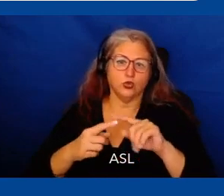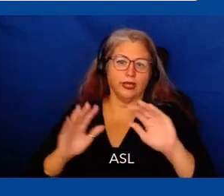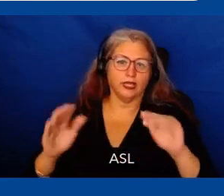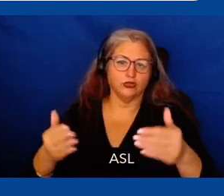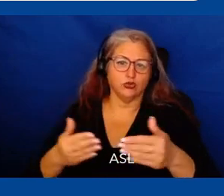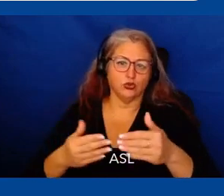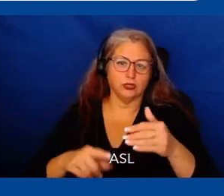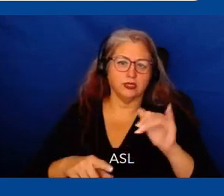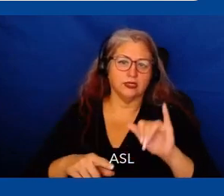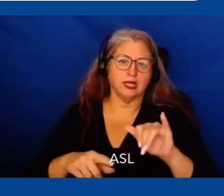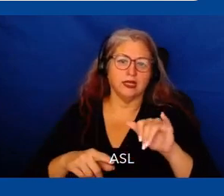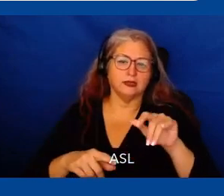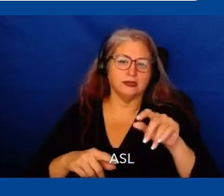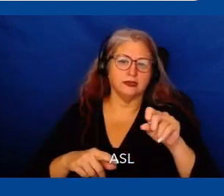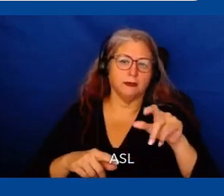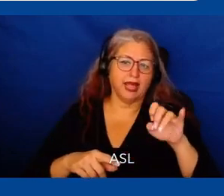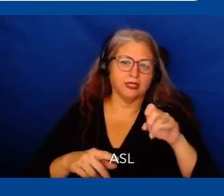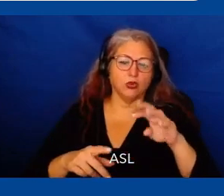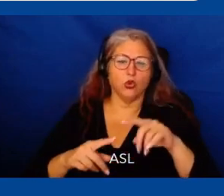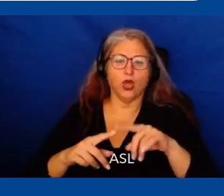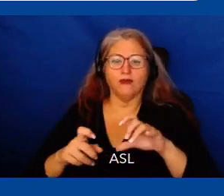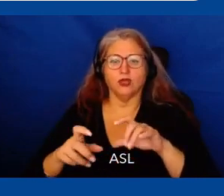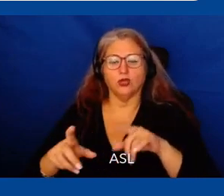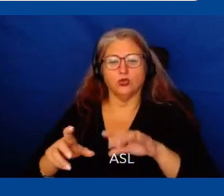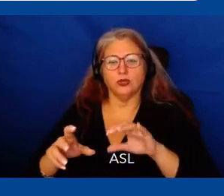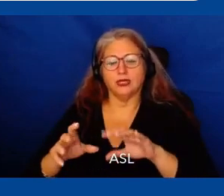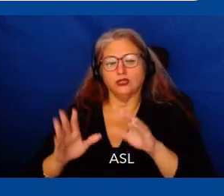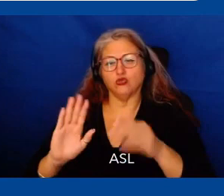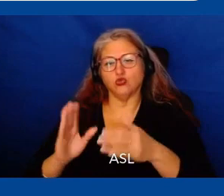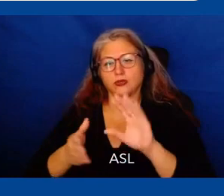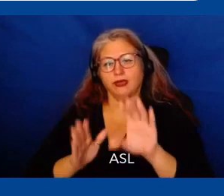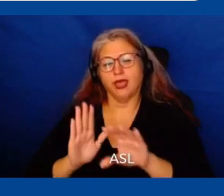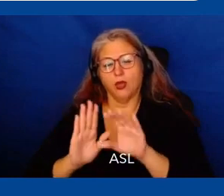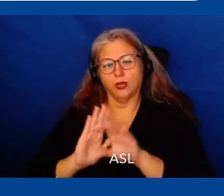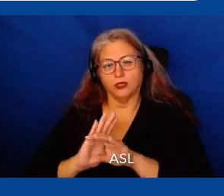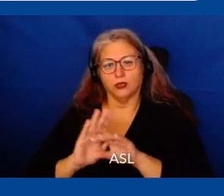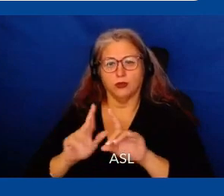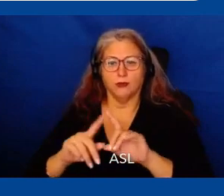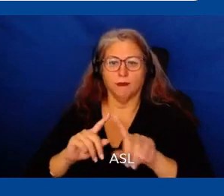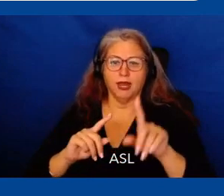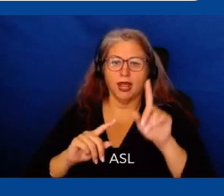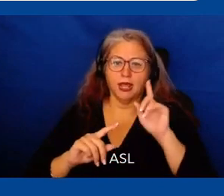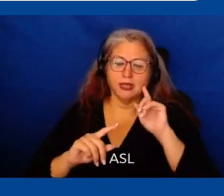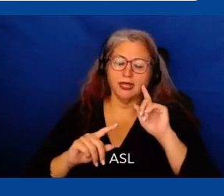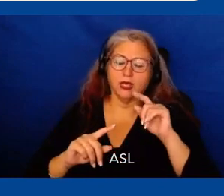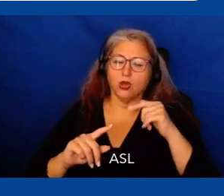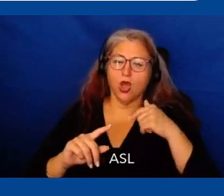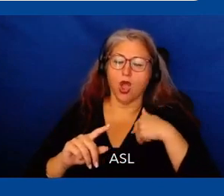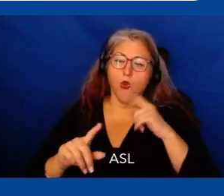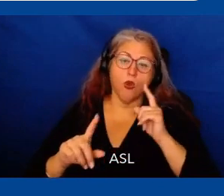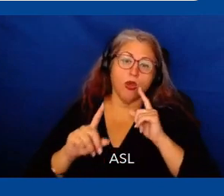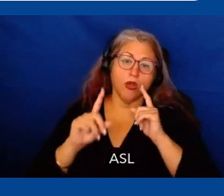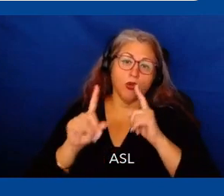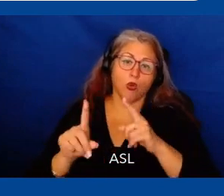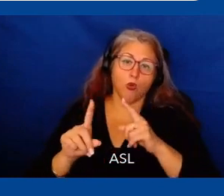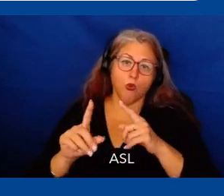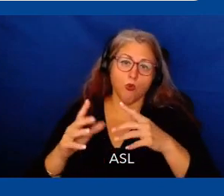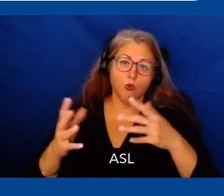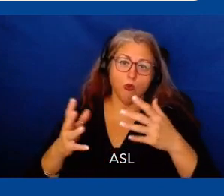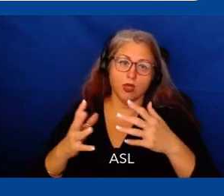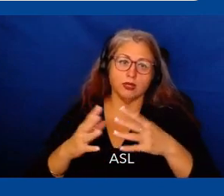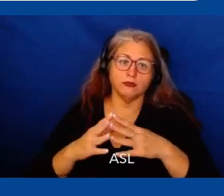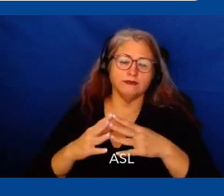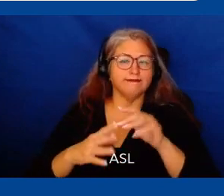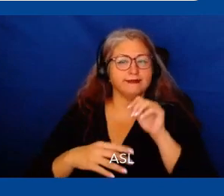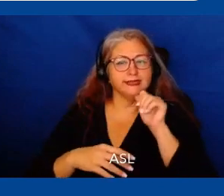the place, or we need to introduce the characters. Uh, but I think what we are aiming for is